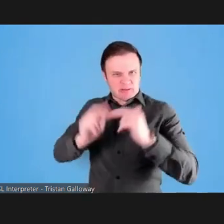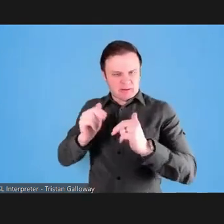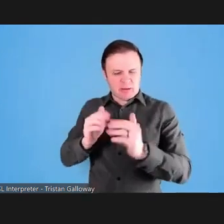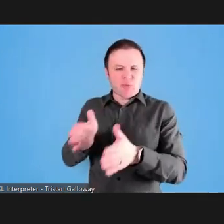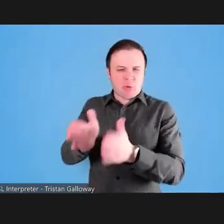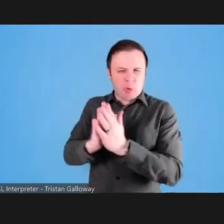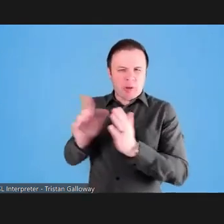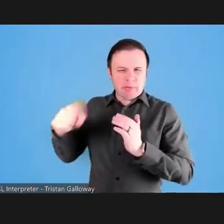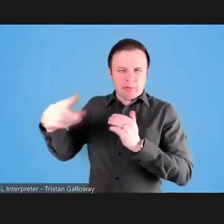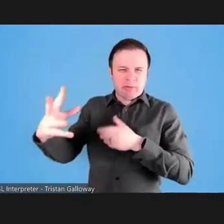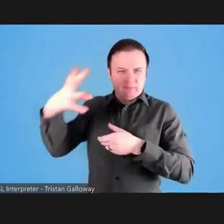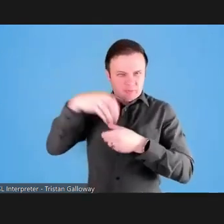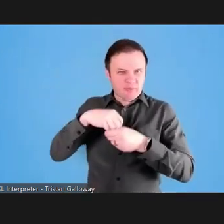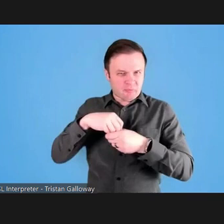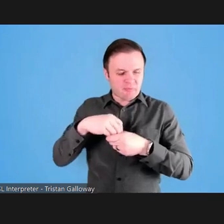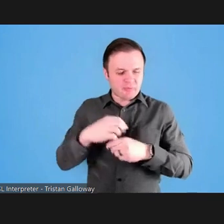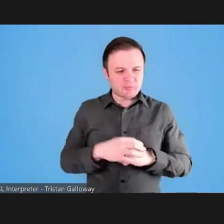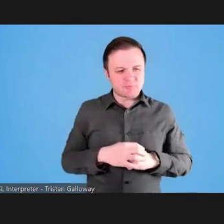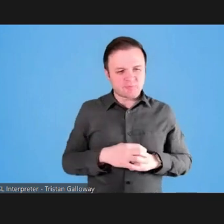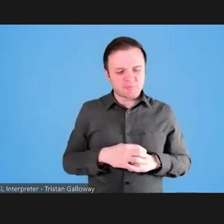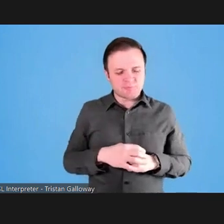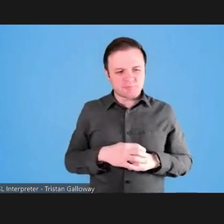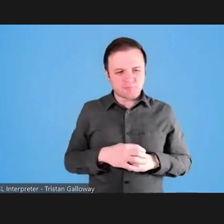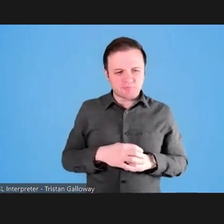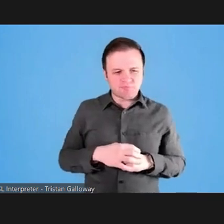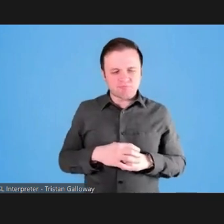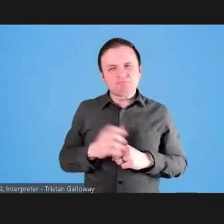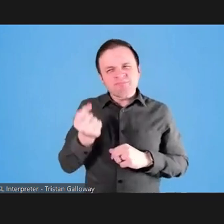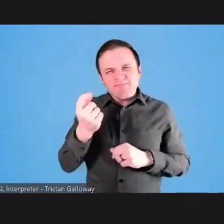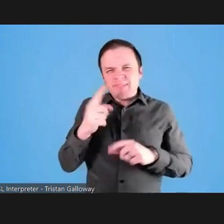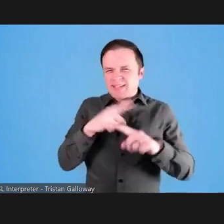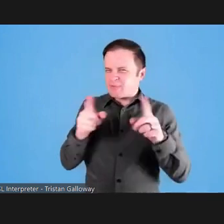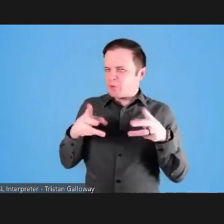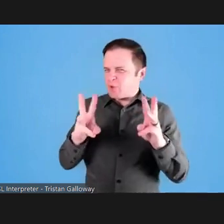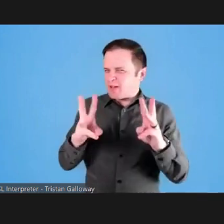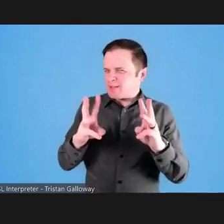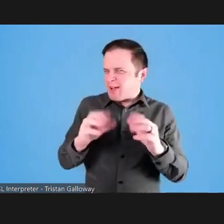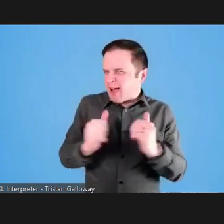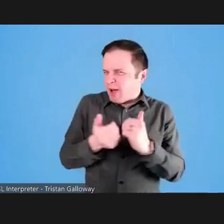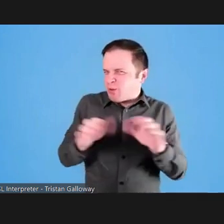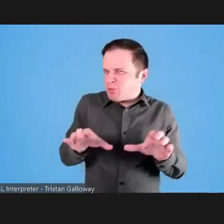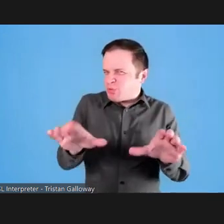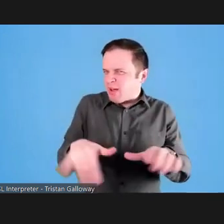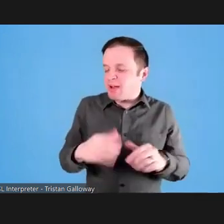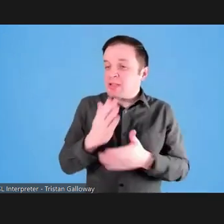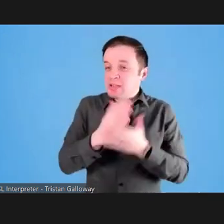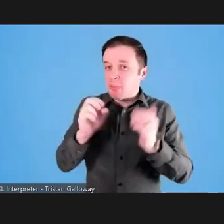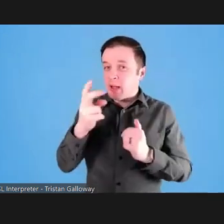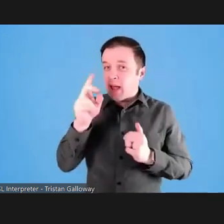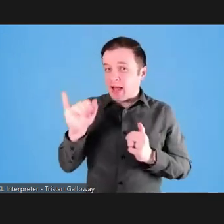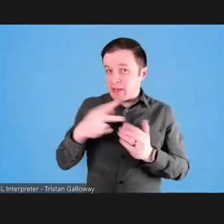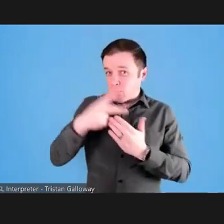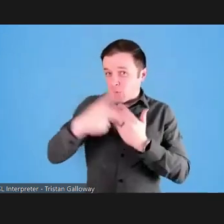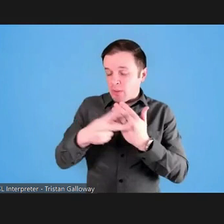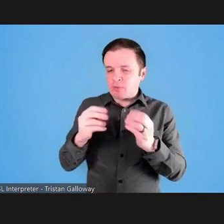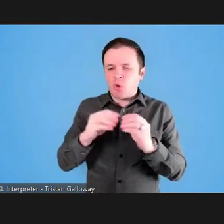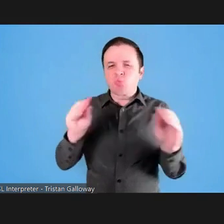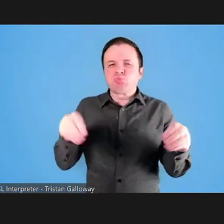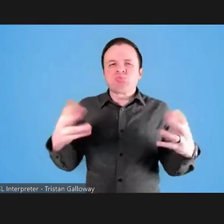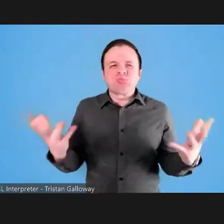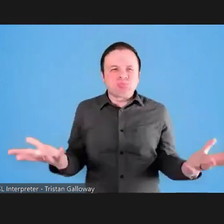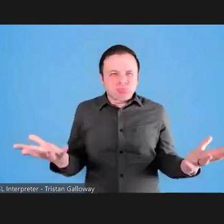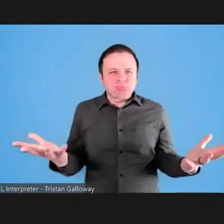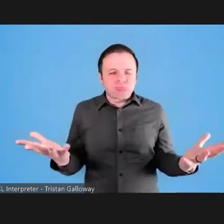their participation. There are different approaches to that. Some EHDI programs may take a more relaxed approach, such